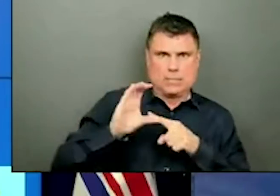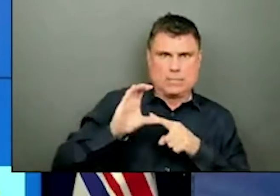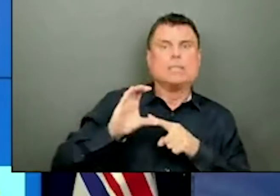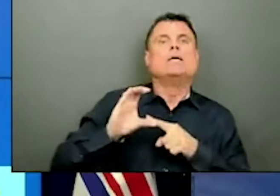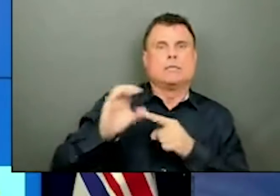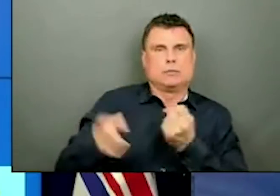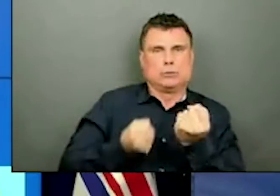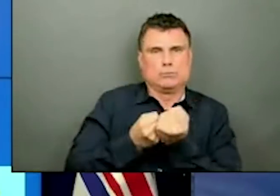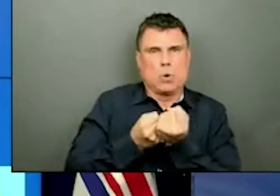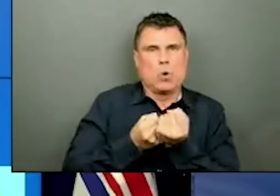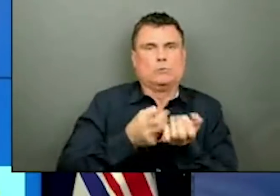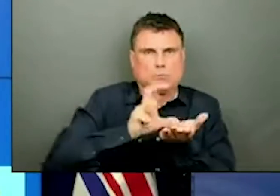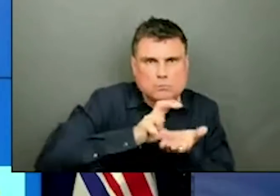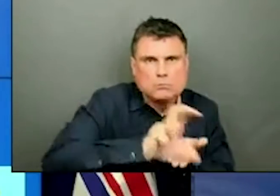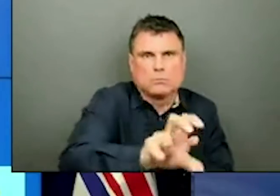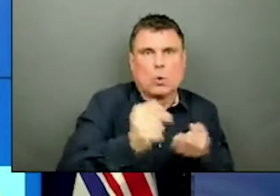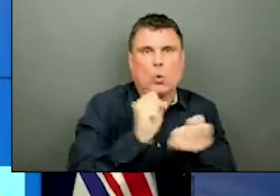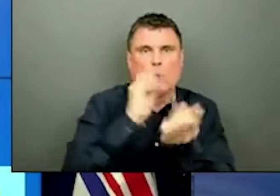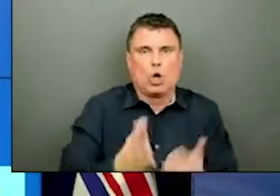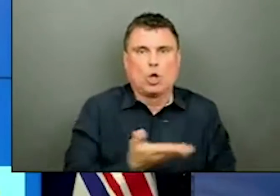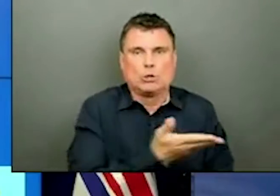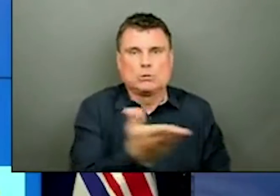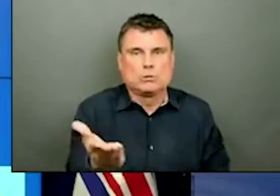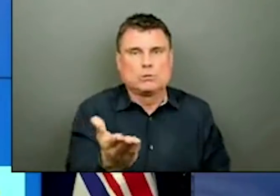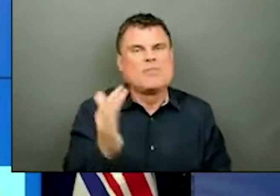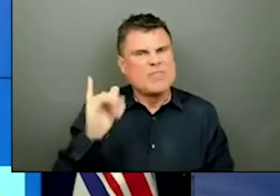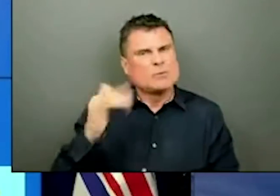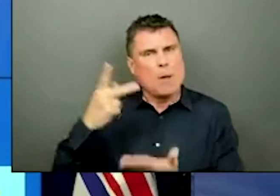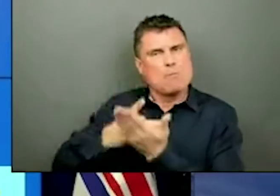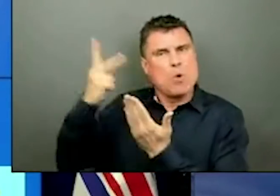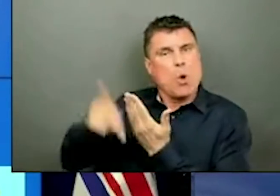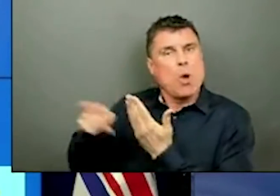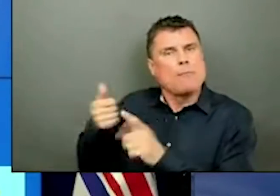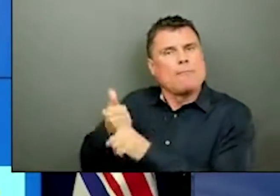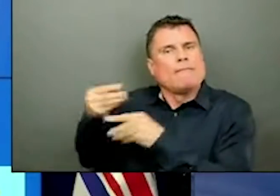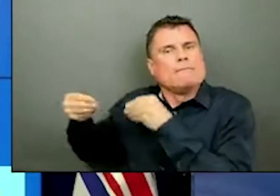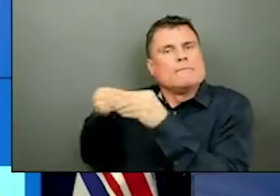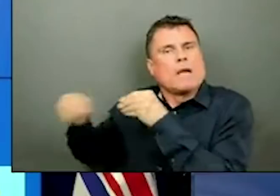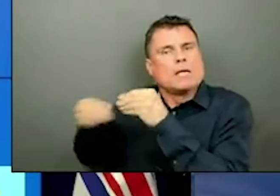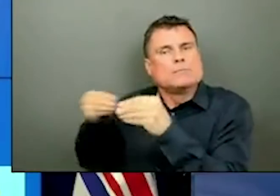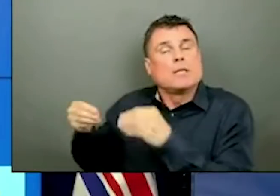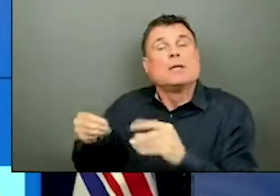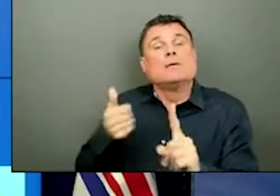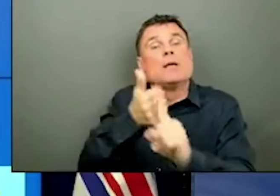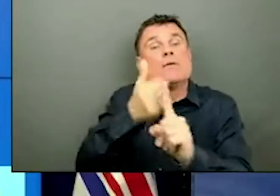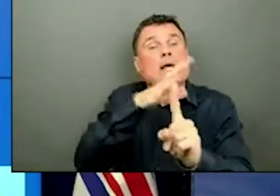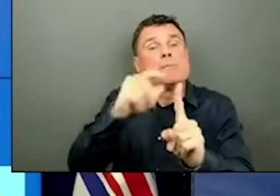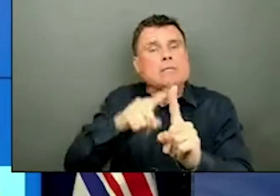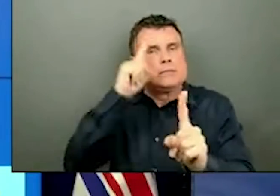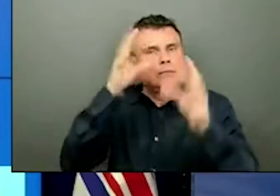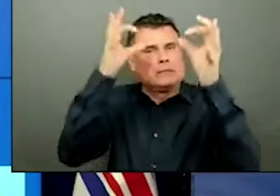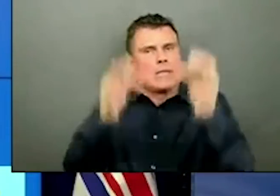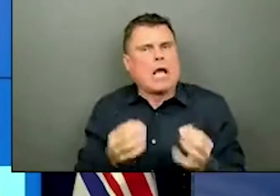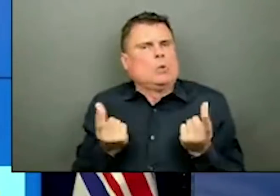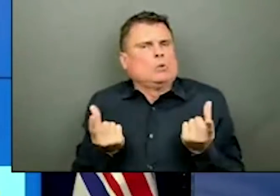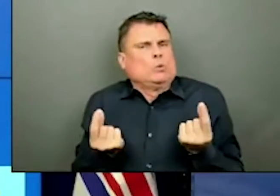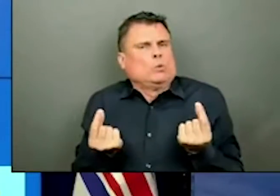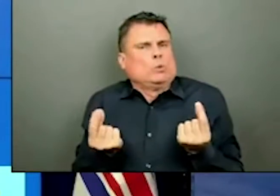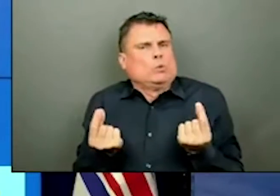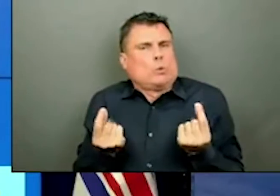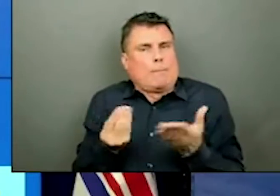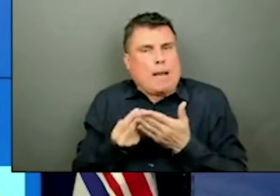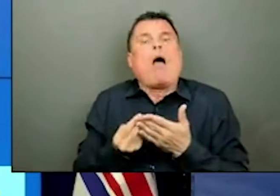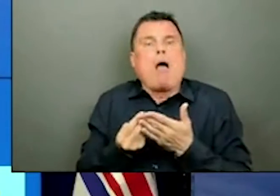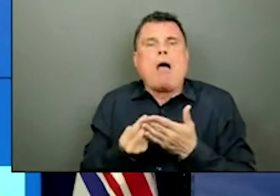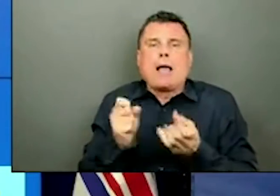in the program, so that they can use these dollars to keep their workers on their payroll. Overwhelmingly, every single small